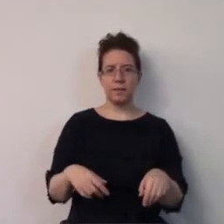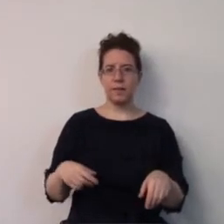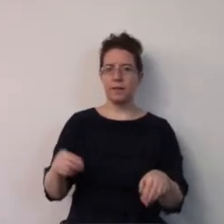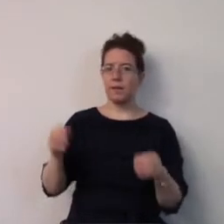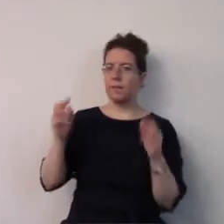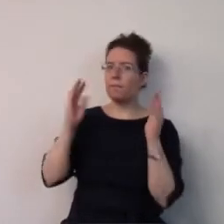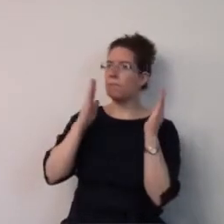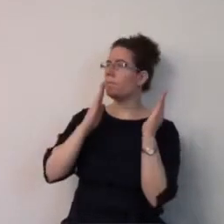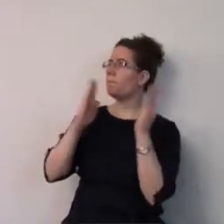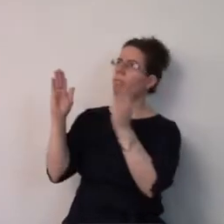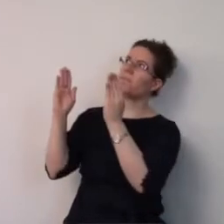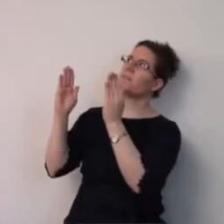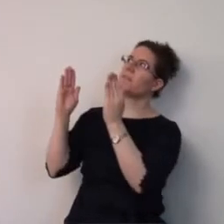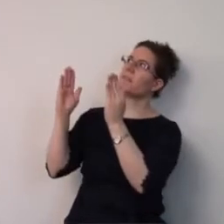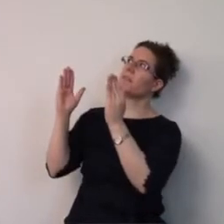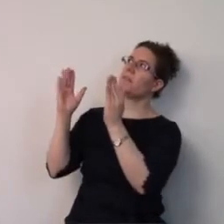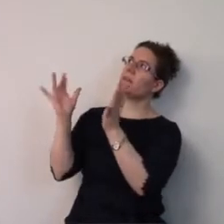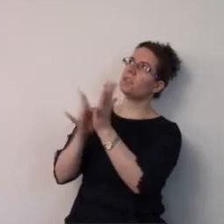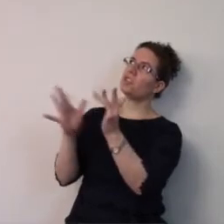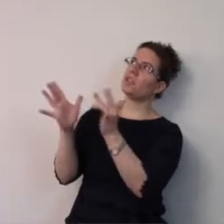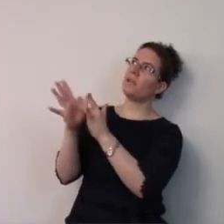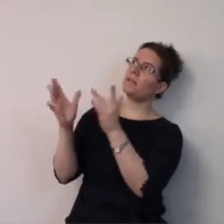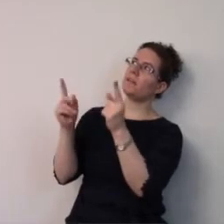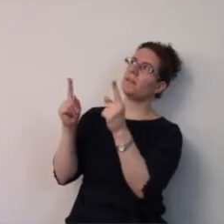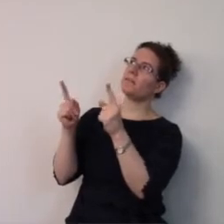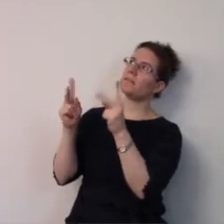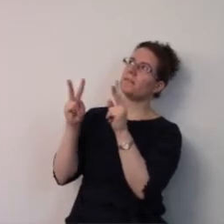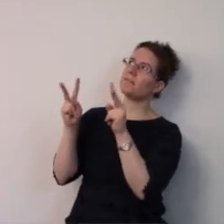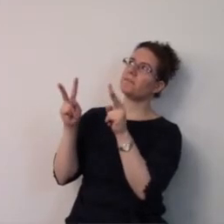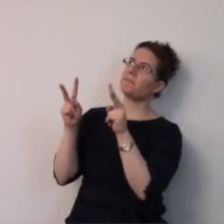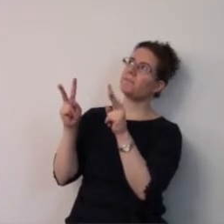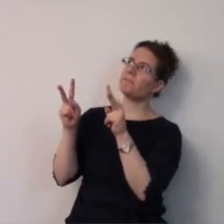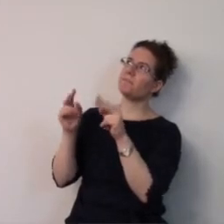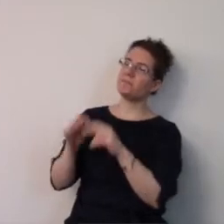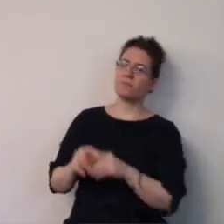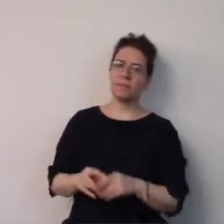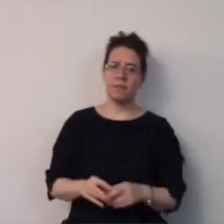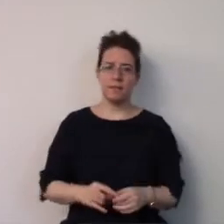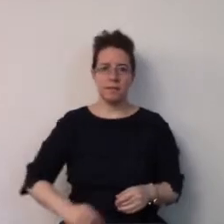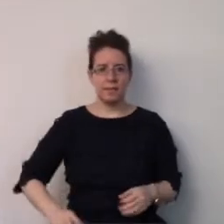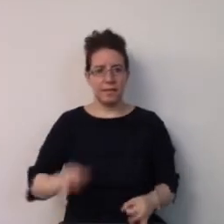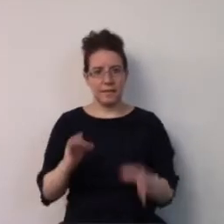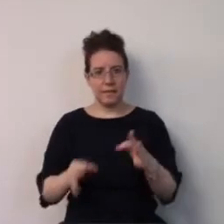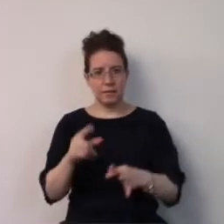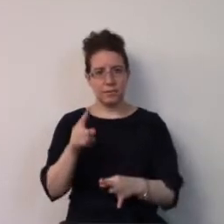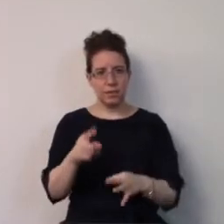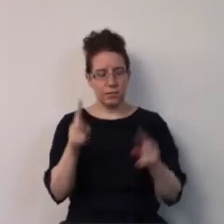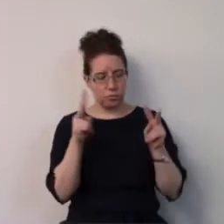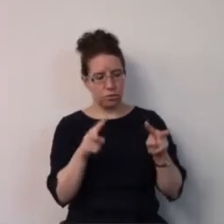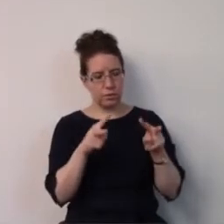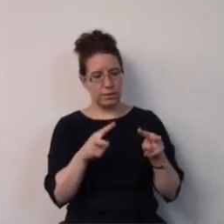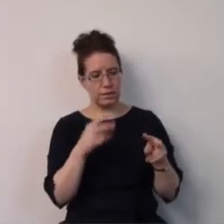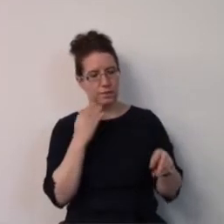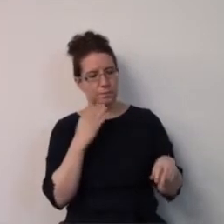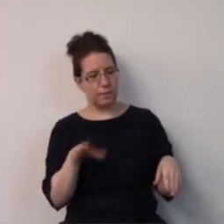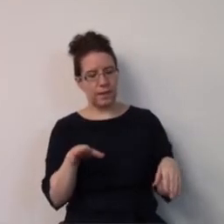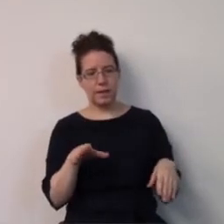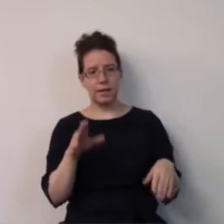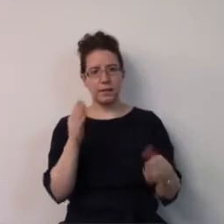watching everyone, and no one is above the law or the scrutiny of the all-seeing eye of God.